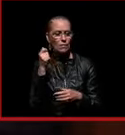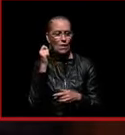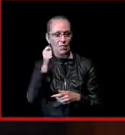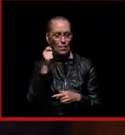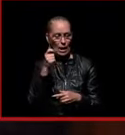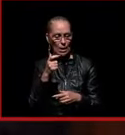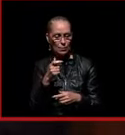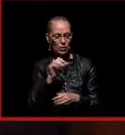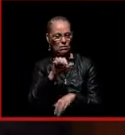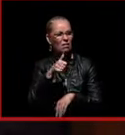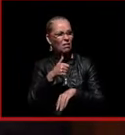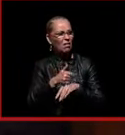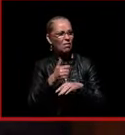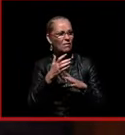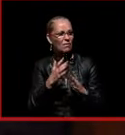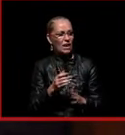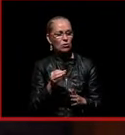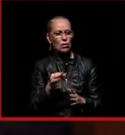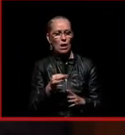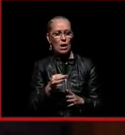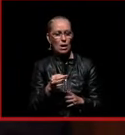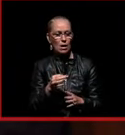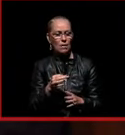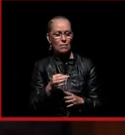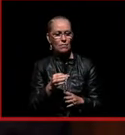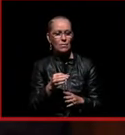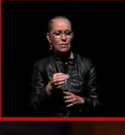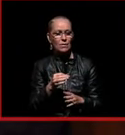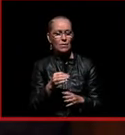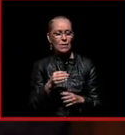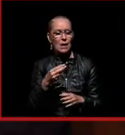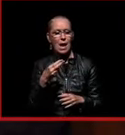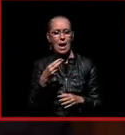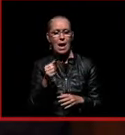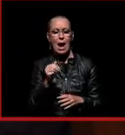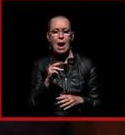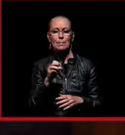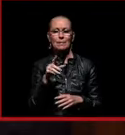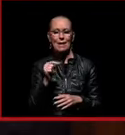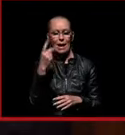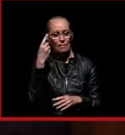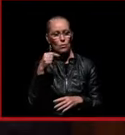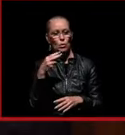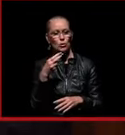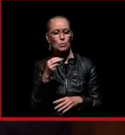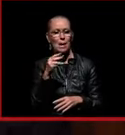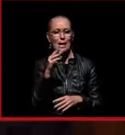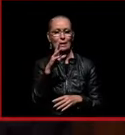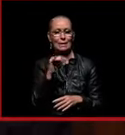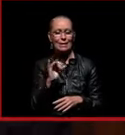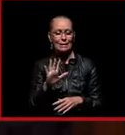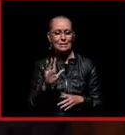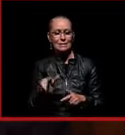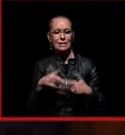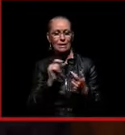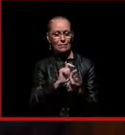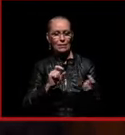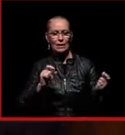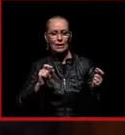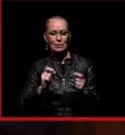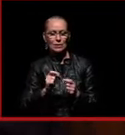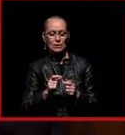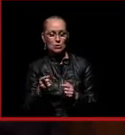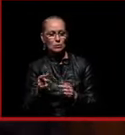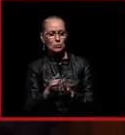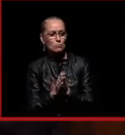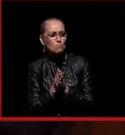Humanity, York's life took a new and totally unexpected course. Inspired to serve his